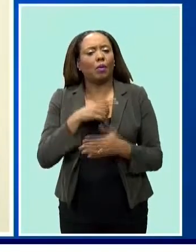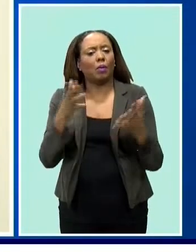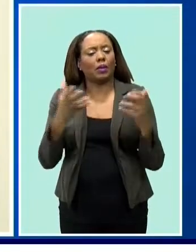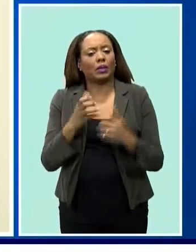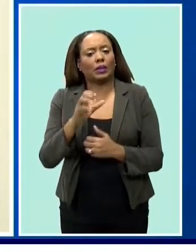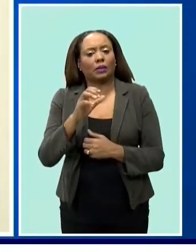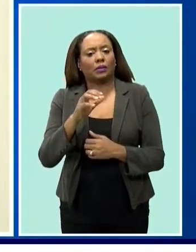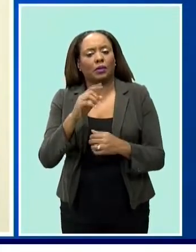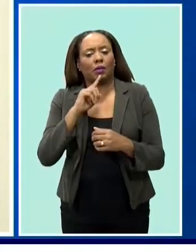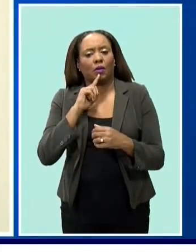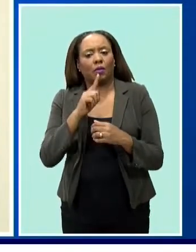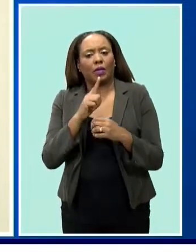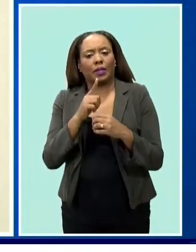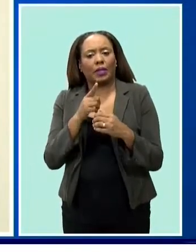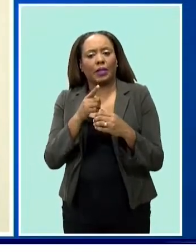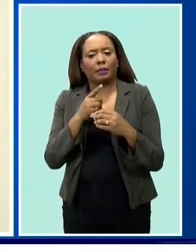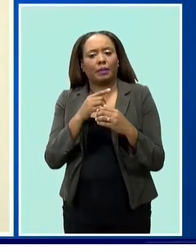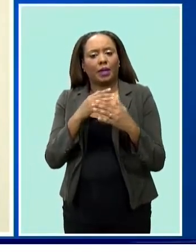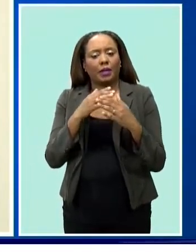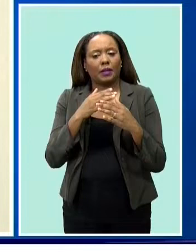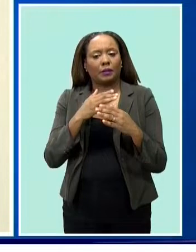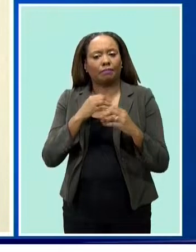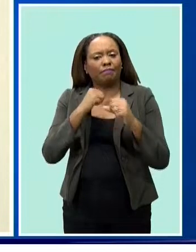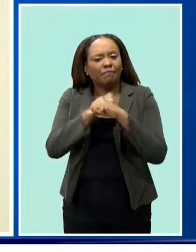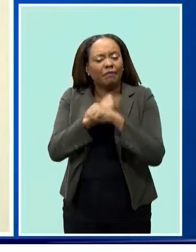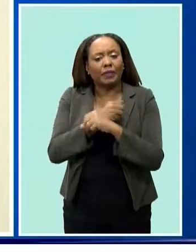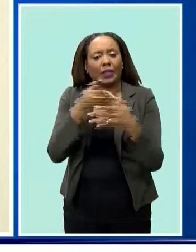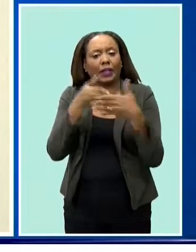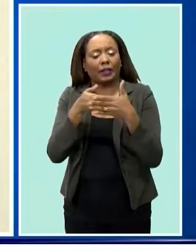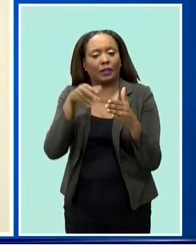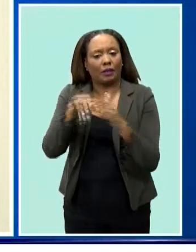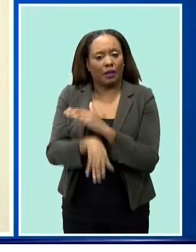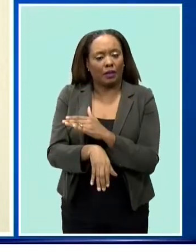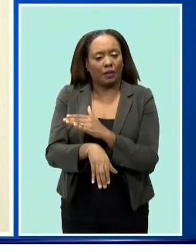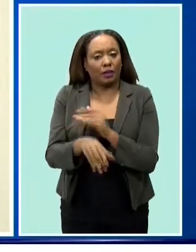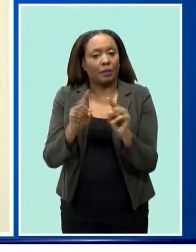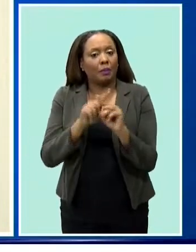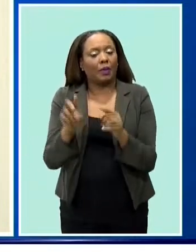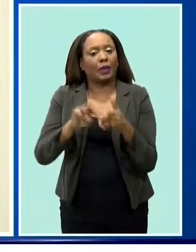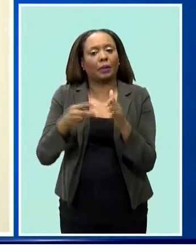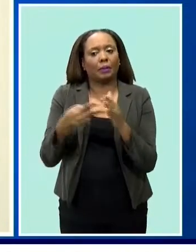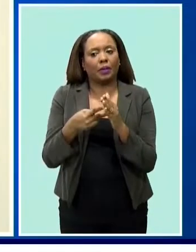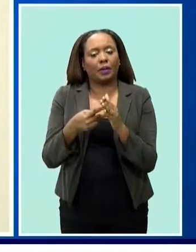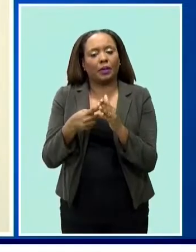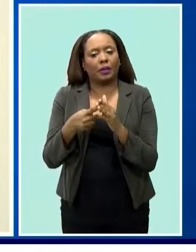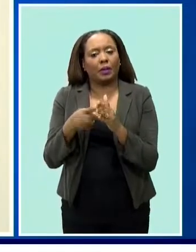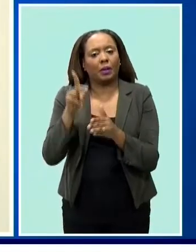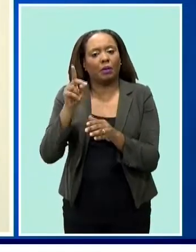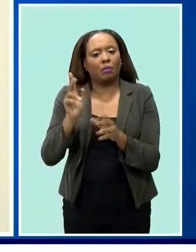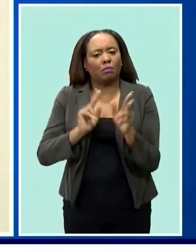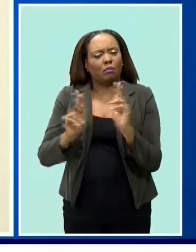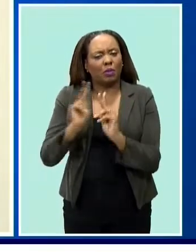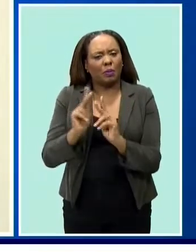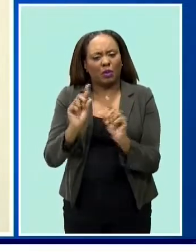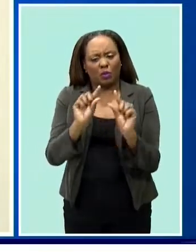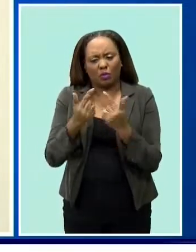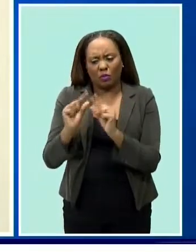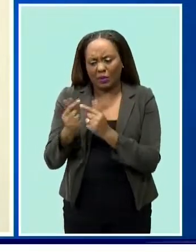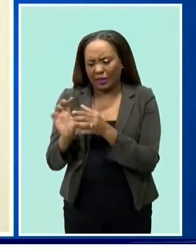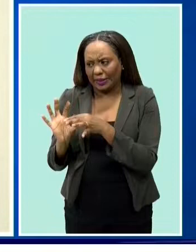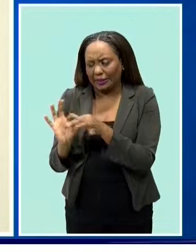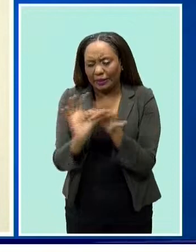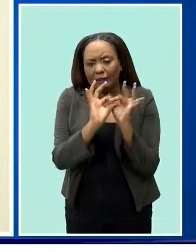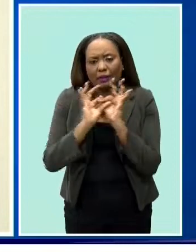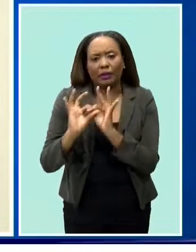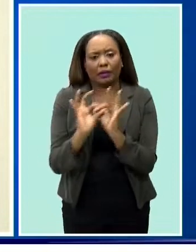level of youth crime must be collaborative, especially as it relates to